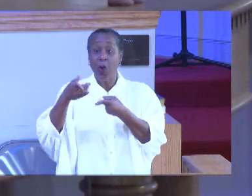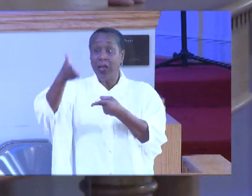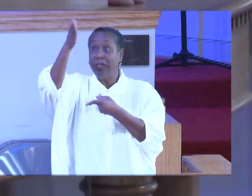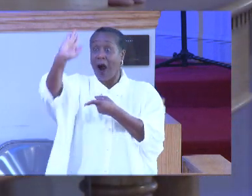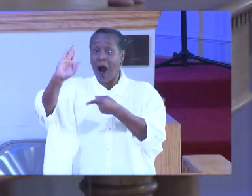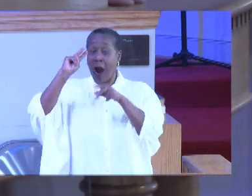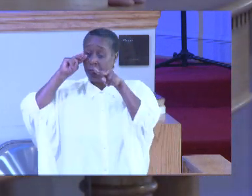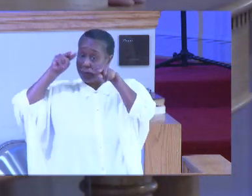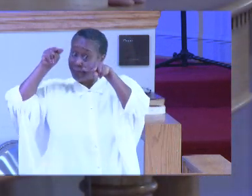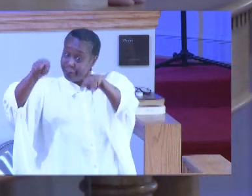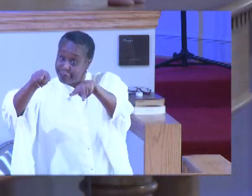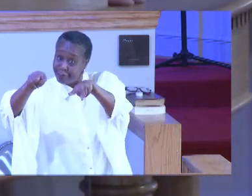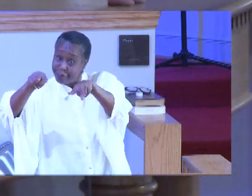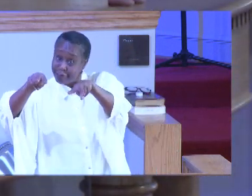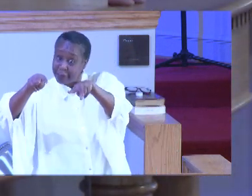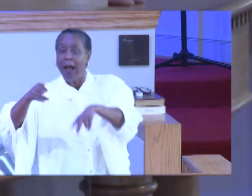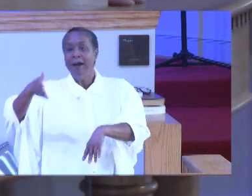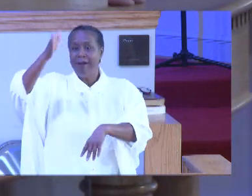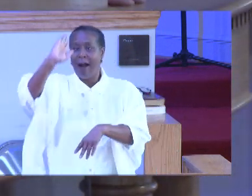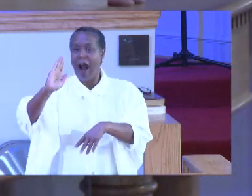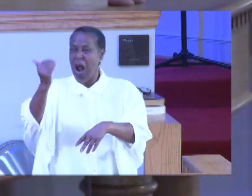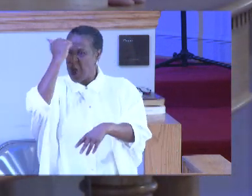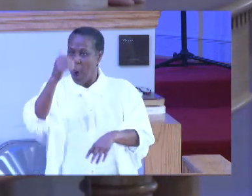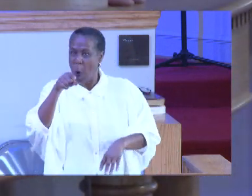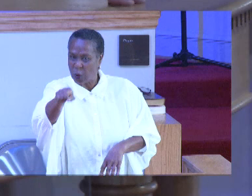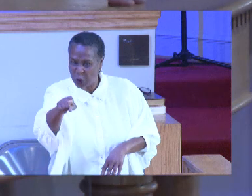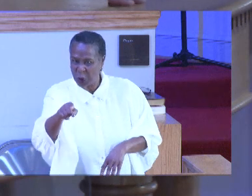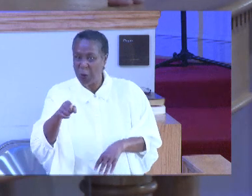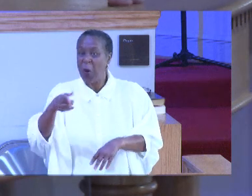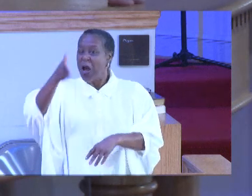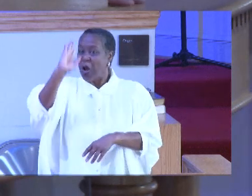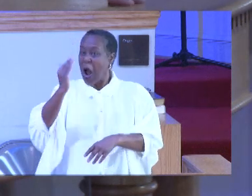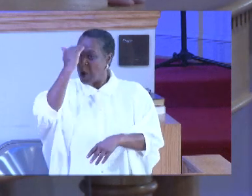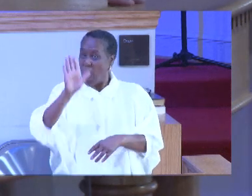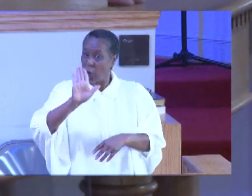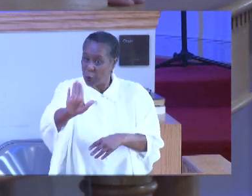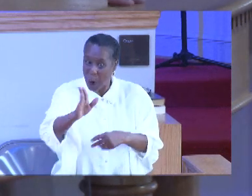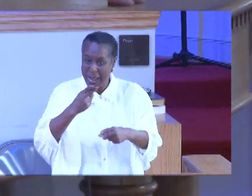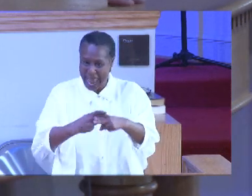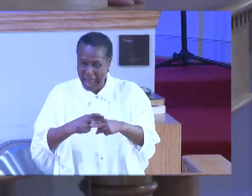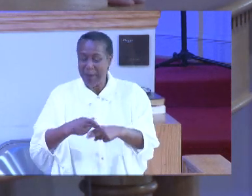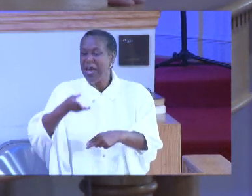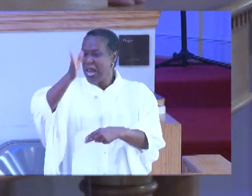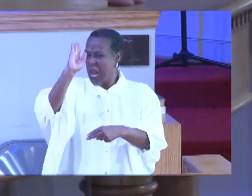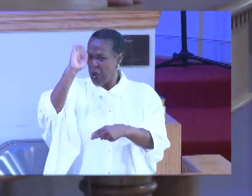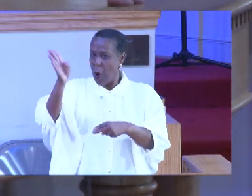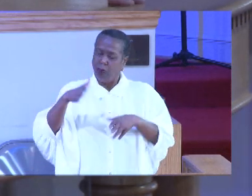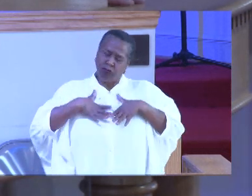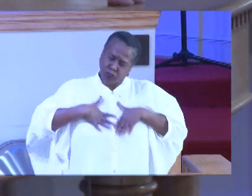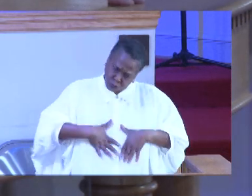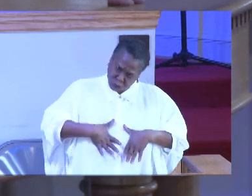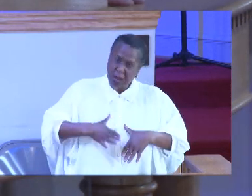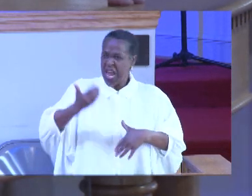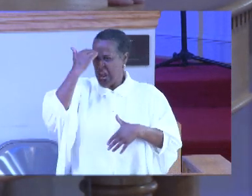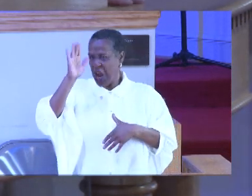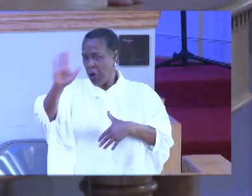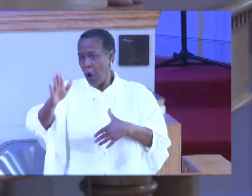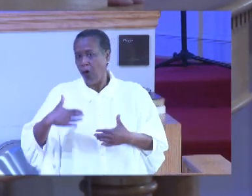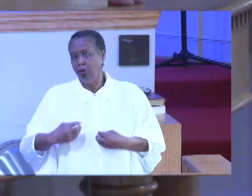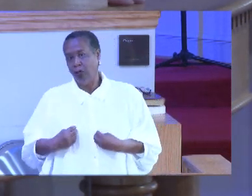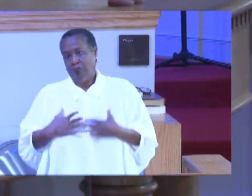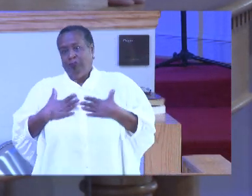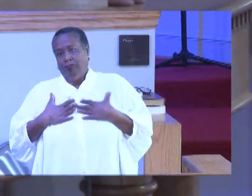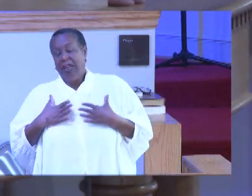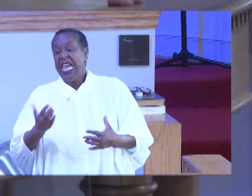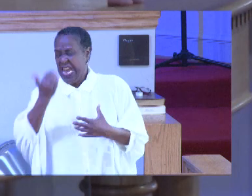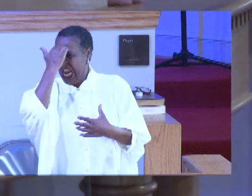screen. He knows you by your name. He knows your down sittings and he knows your